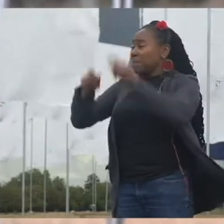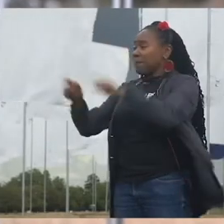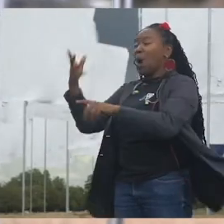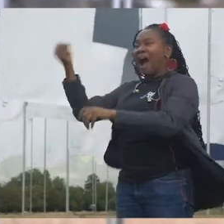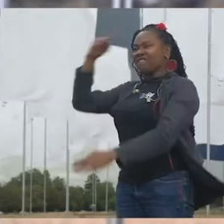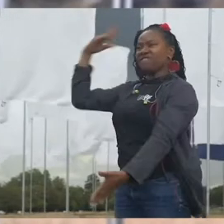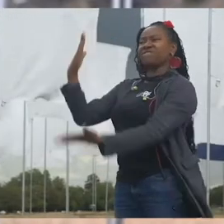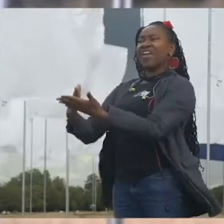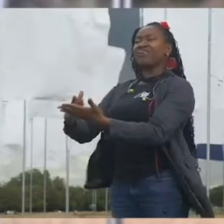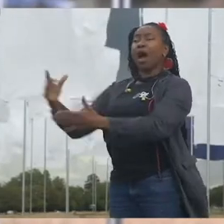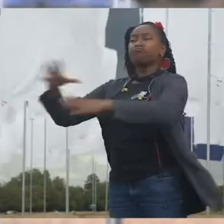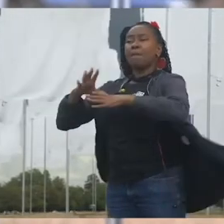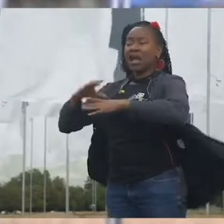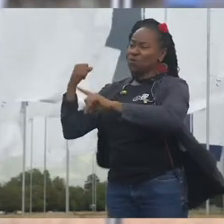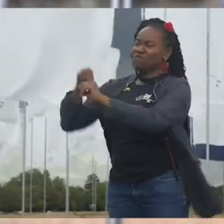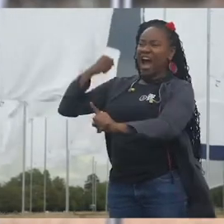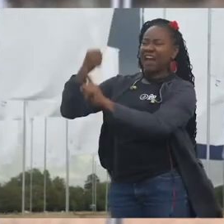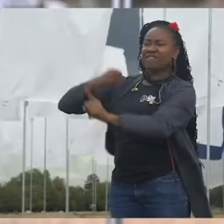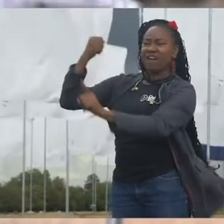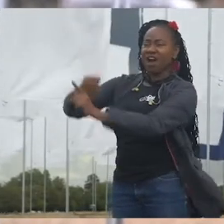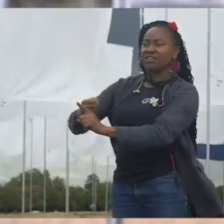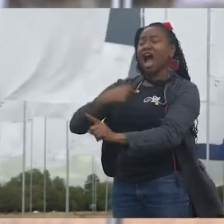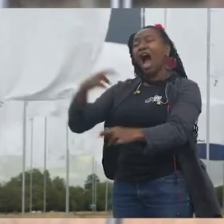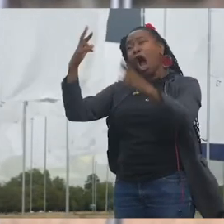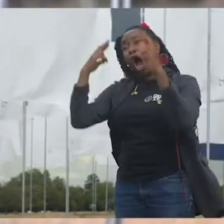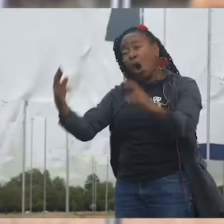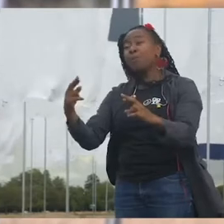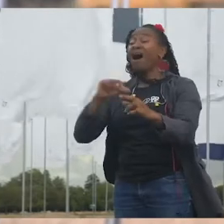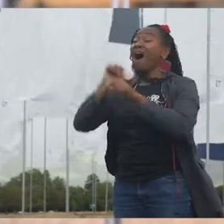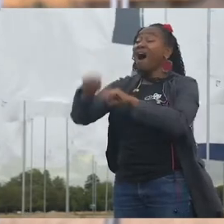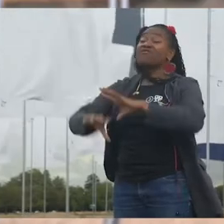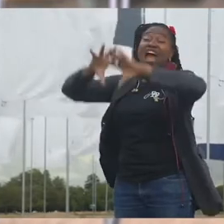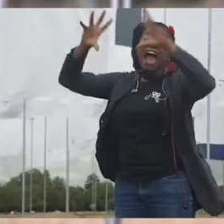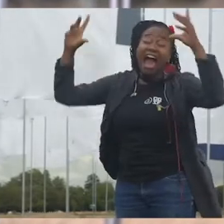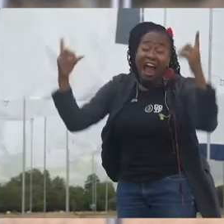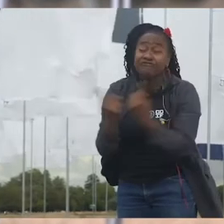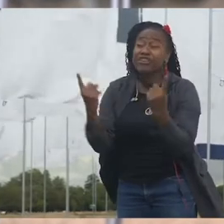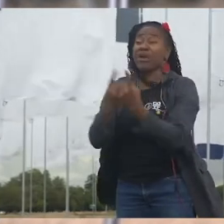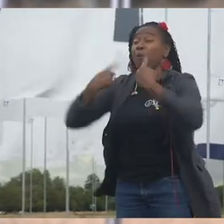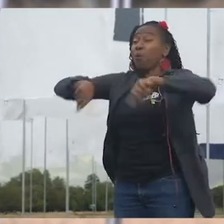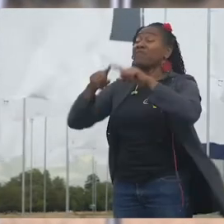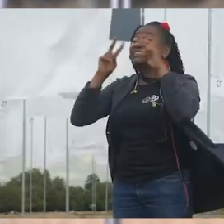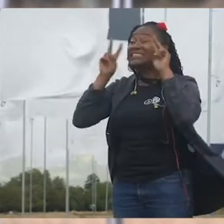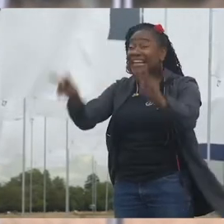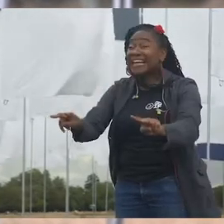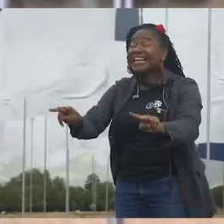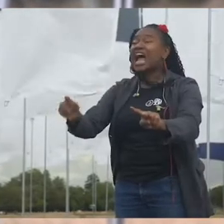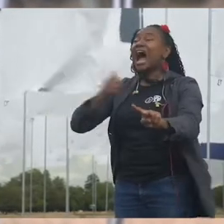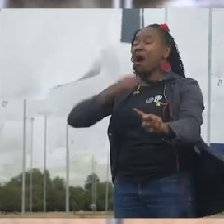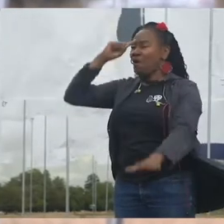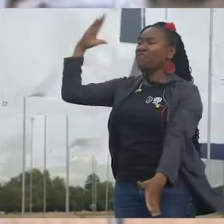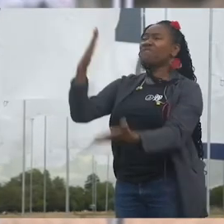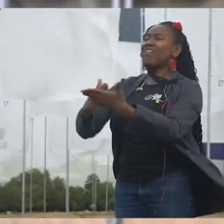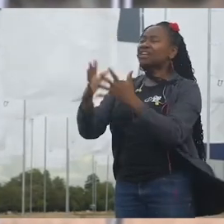it. And I truly hope that after everything we have seen and been through as a country, that faith is bigger and